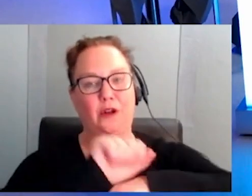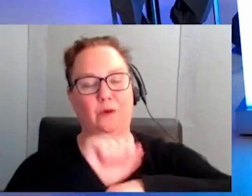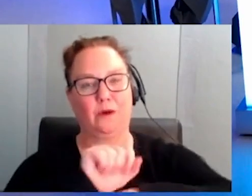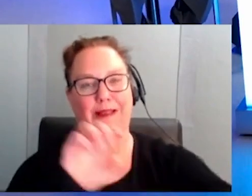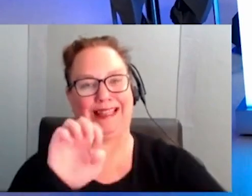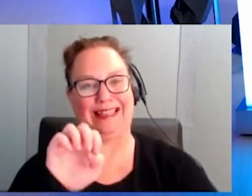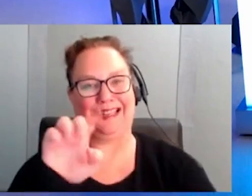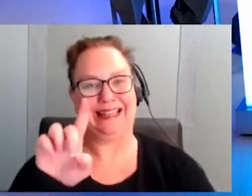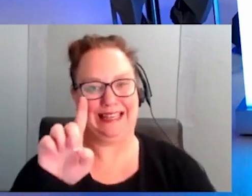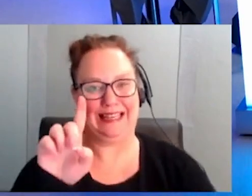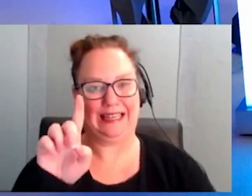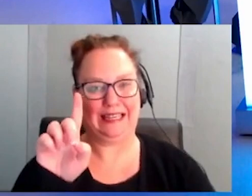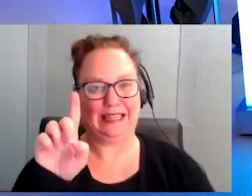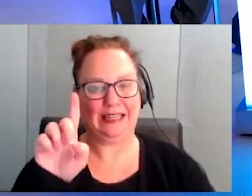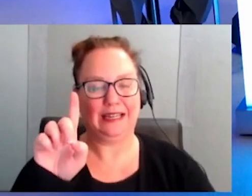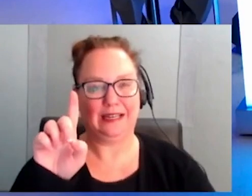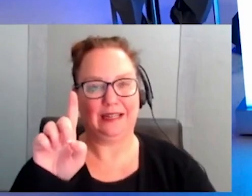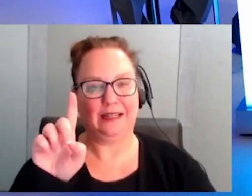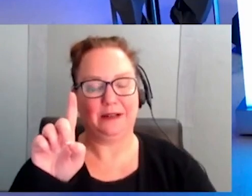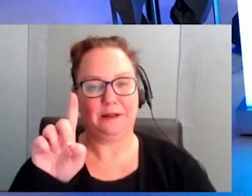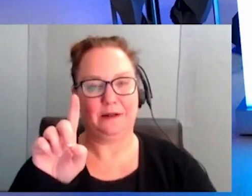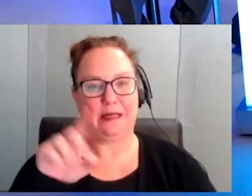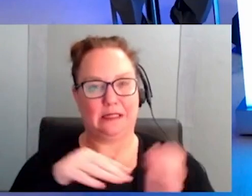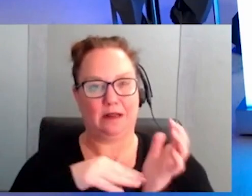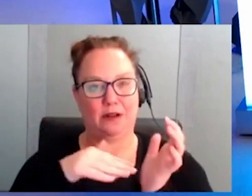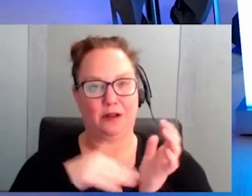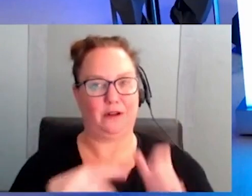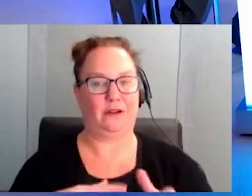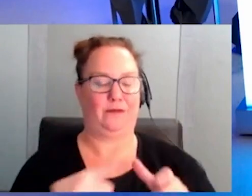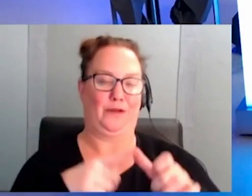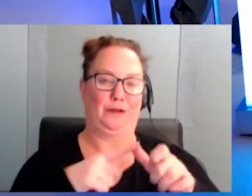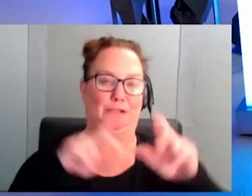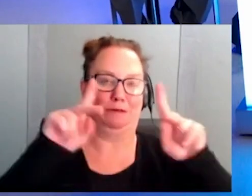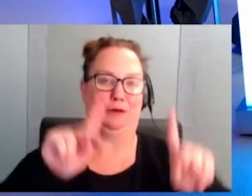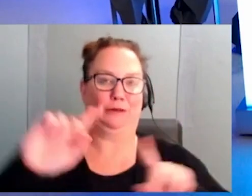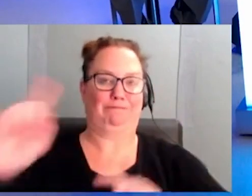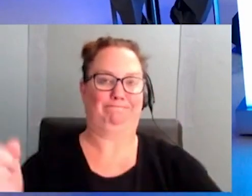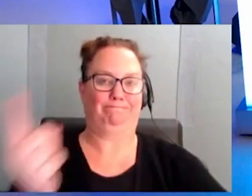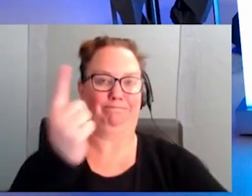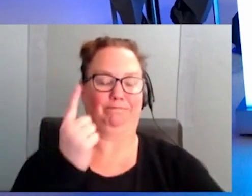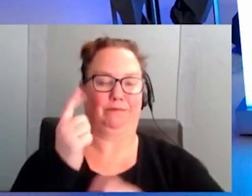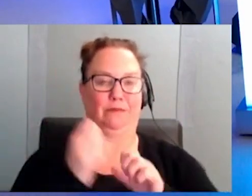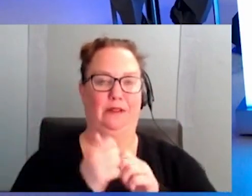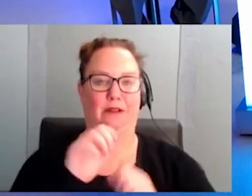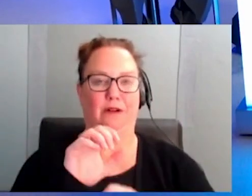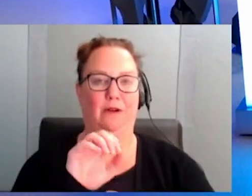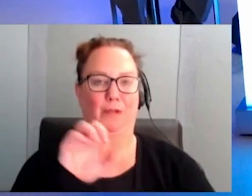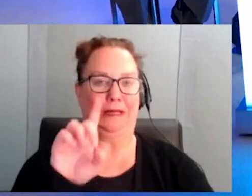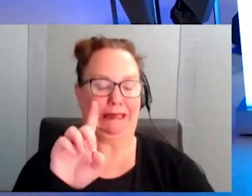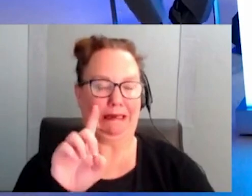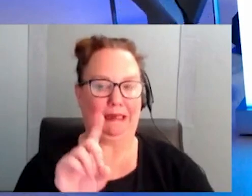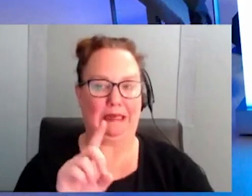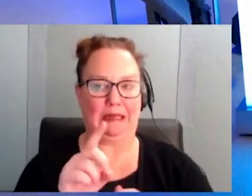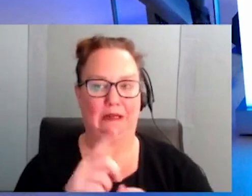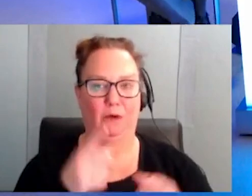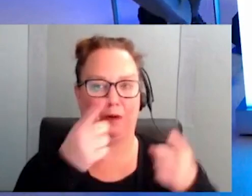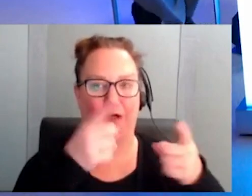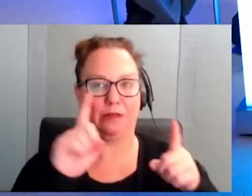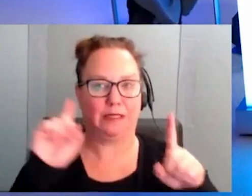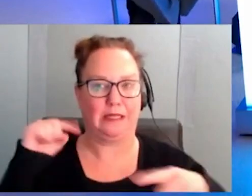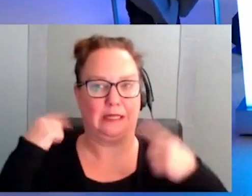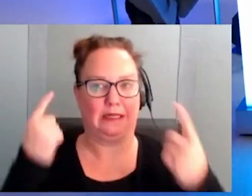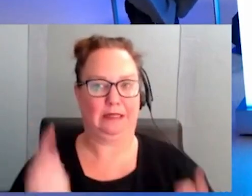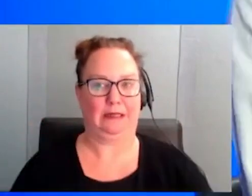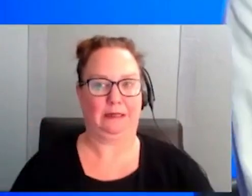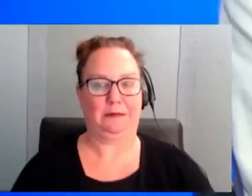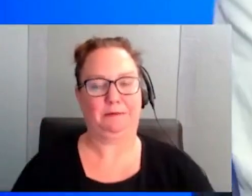department as a physician. You're often the first line of defense when somebody comes in with an overdose. Tell us what you're seeing, what this last couple of years has been like.